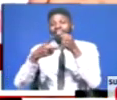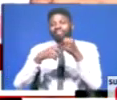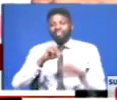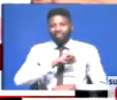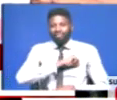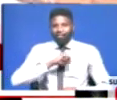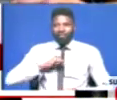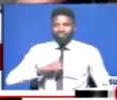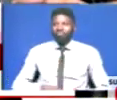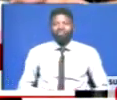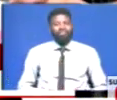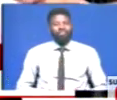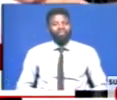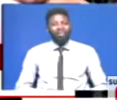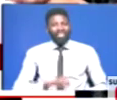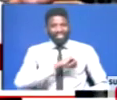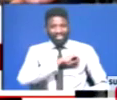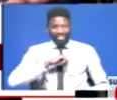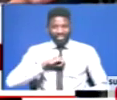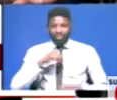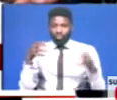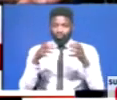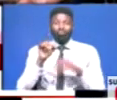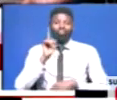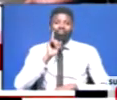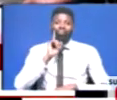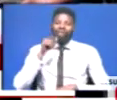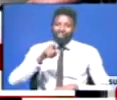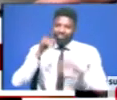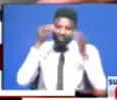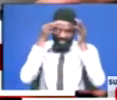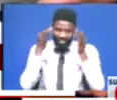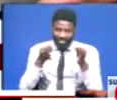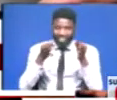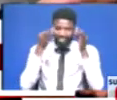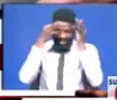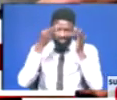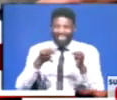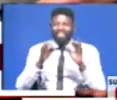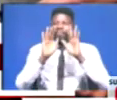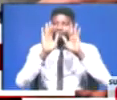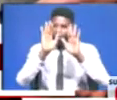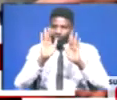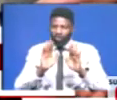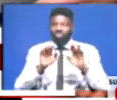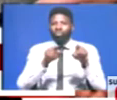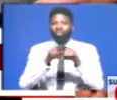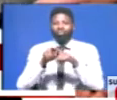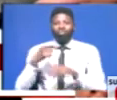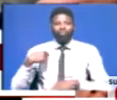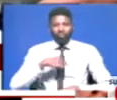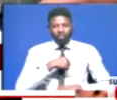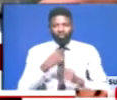will have to make the decisions tomorrow. It's a very important decision. And of course, we'll be talking to some of them